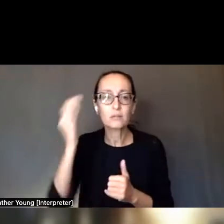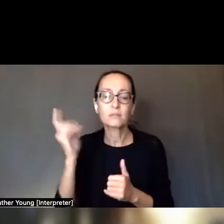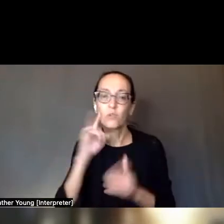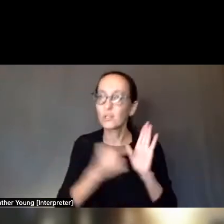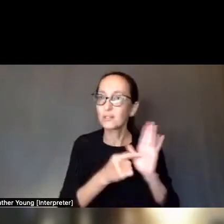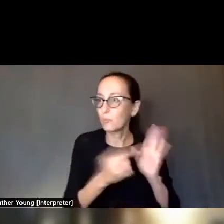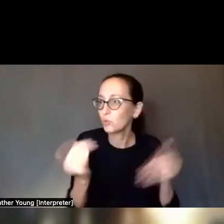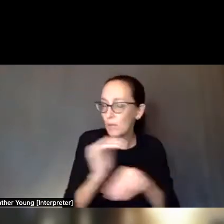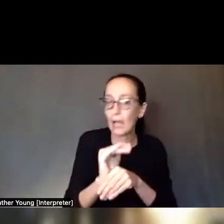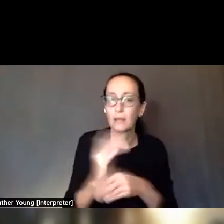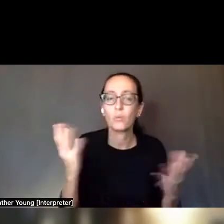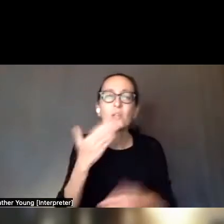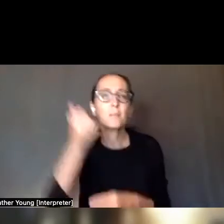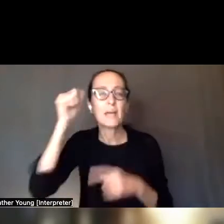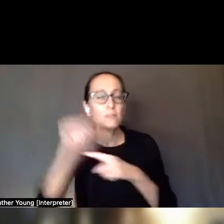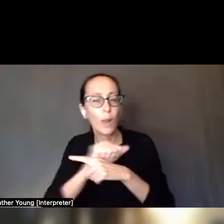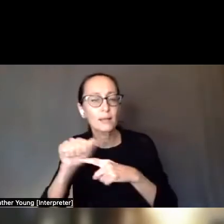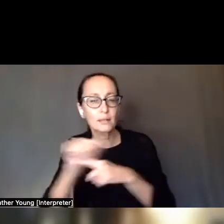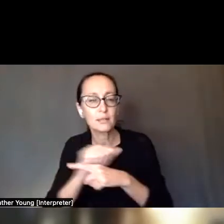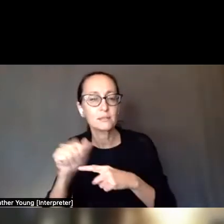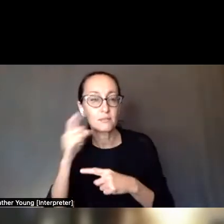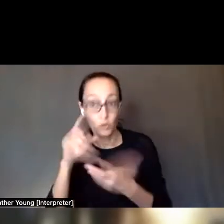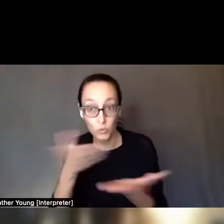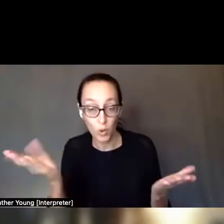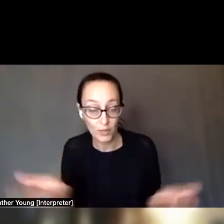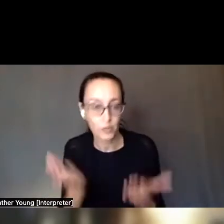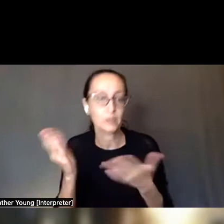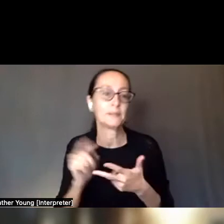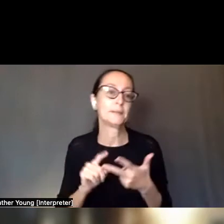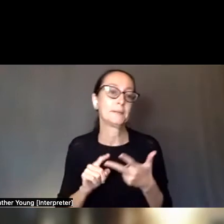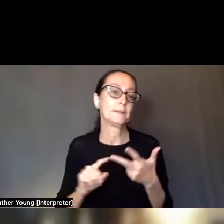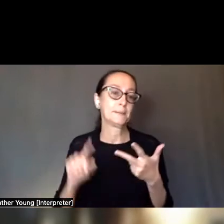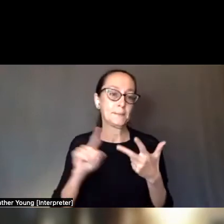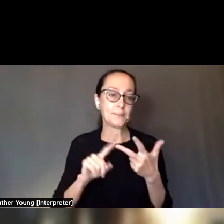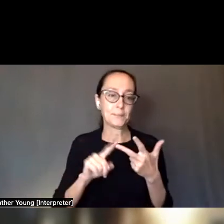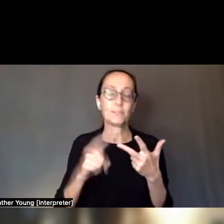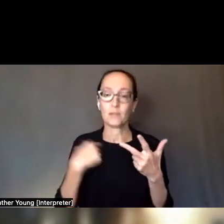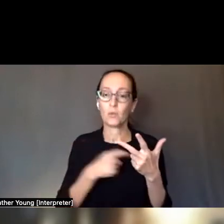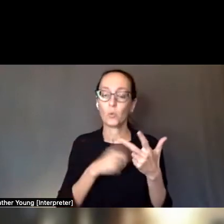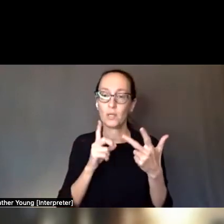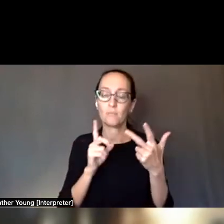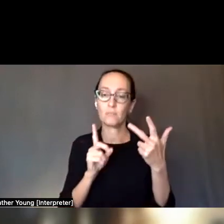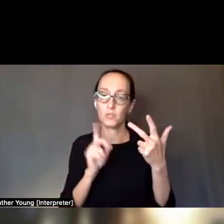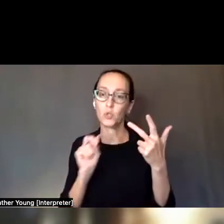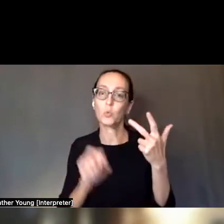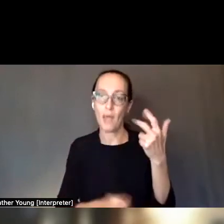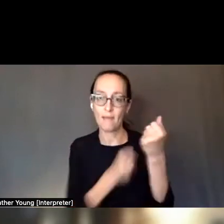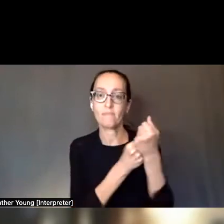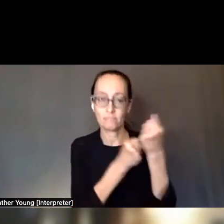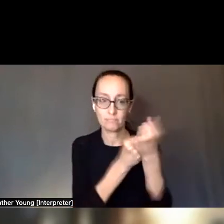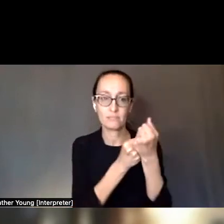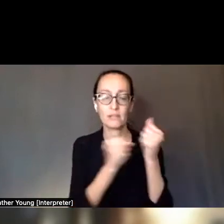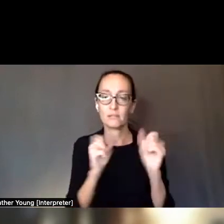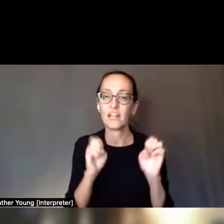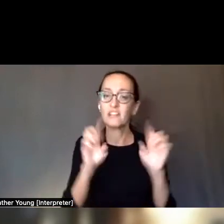all of you that are here. And we undertake advocacy to educate and